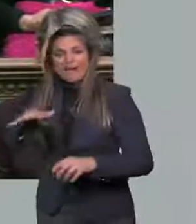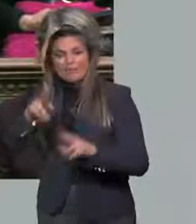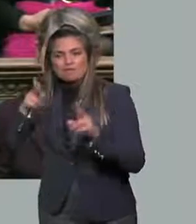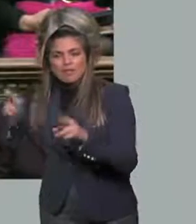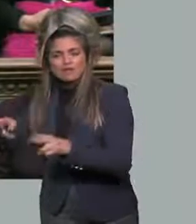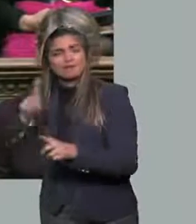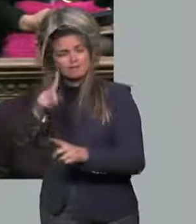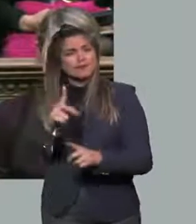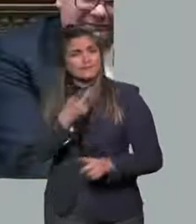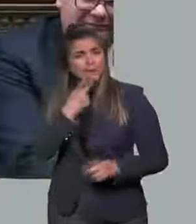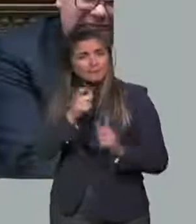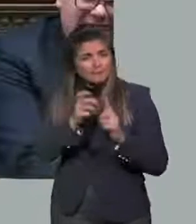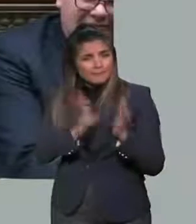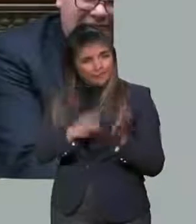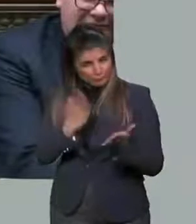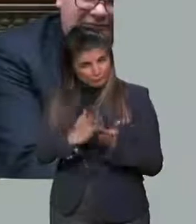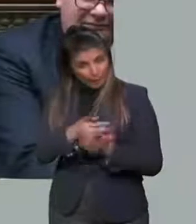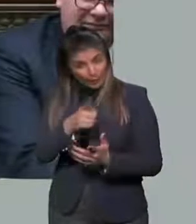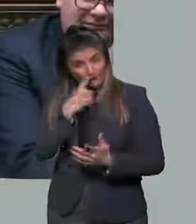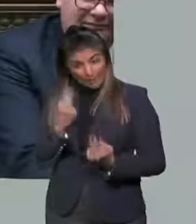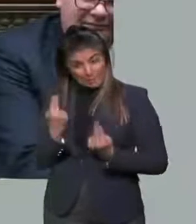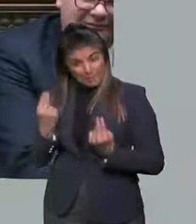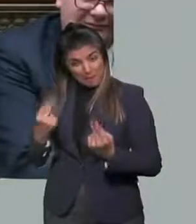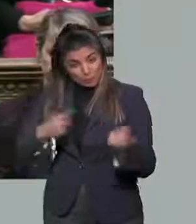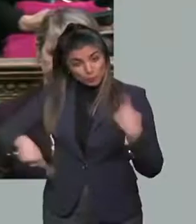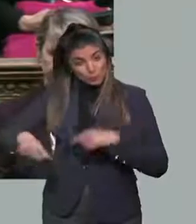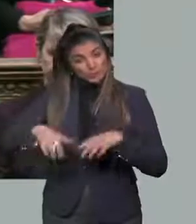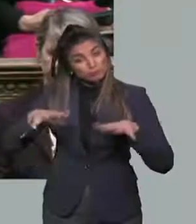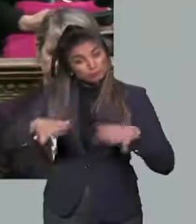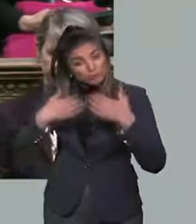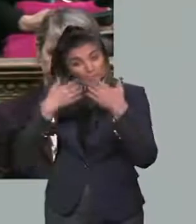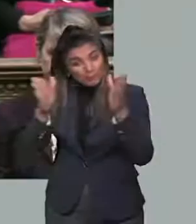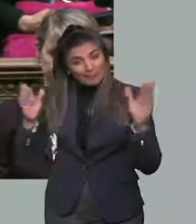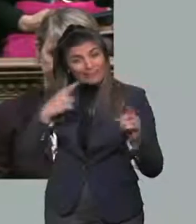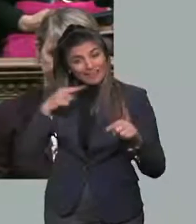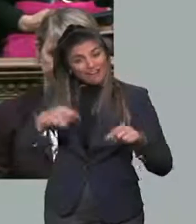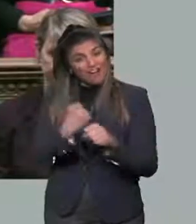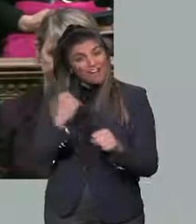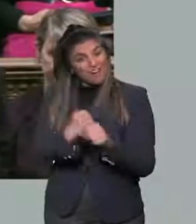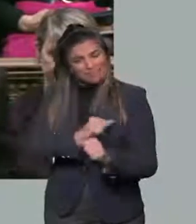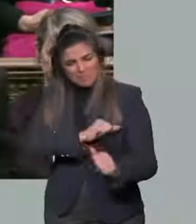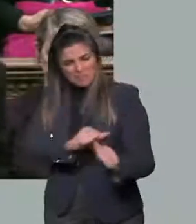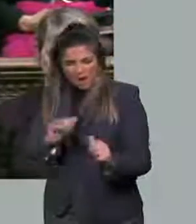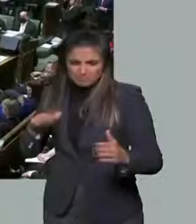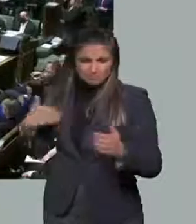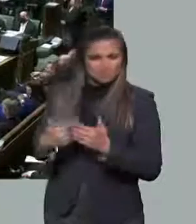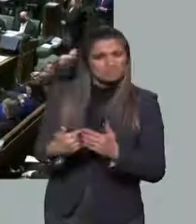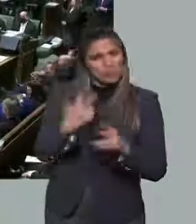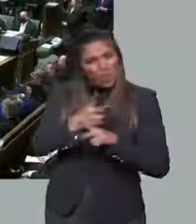Deputy Prime Minister look the British people in the eye and really say this government is doing their best in their